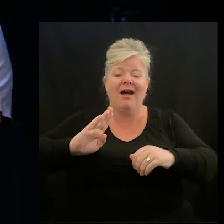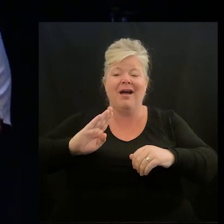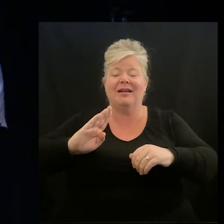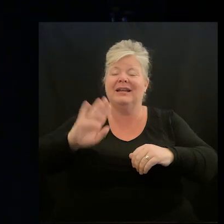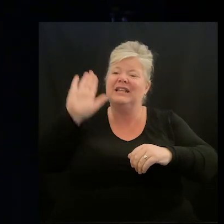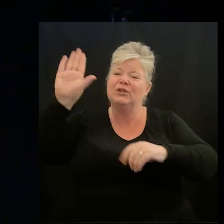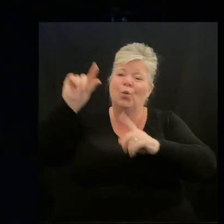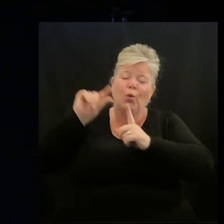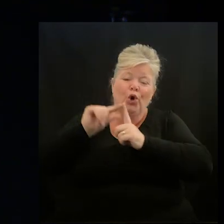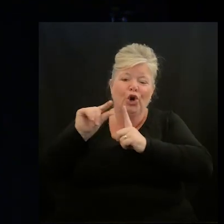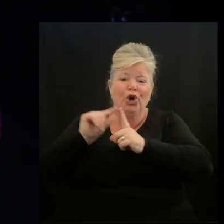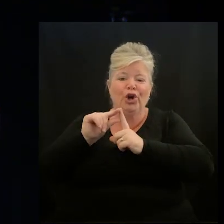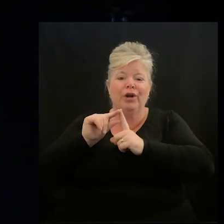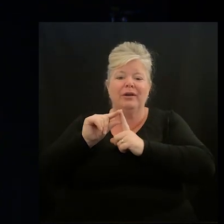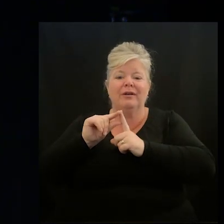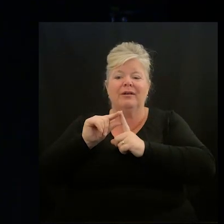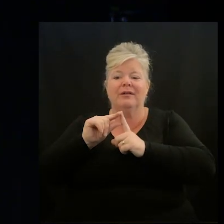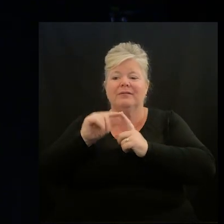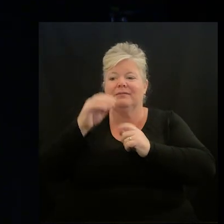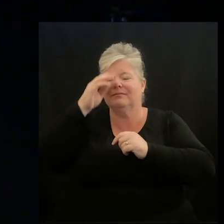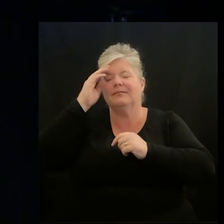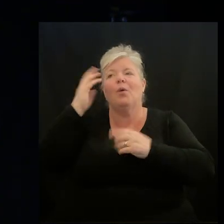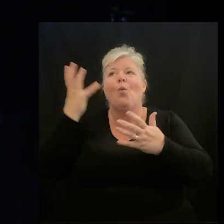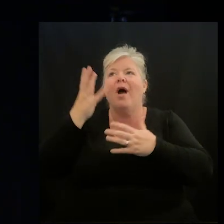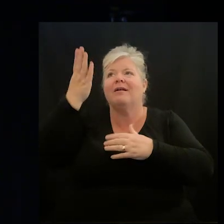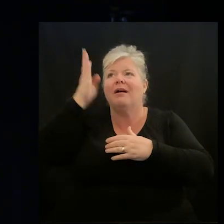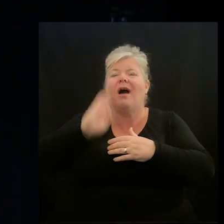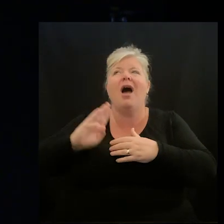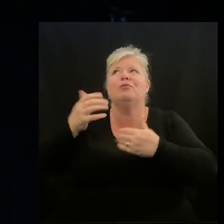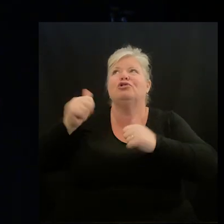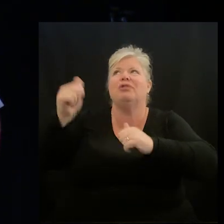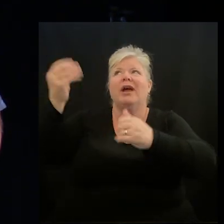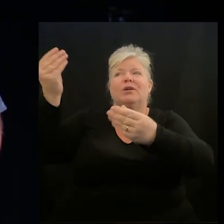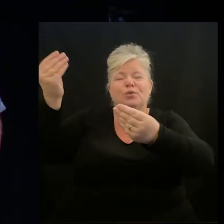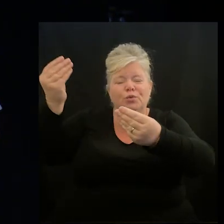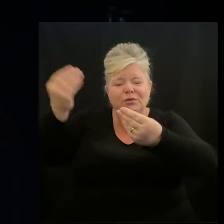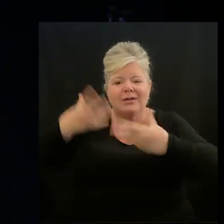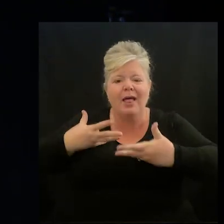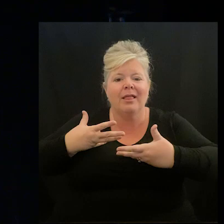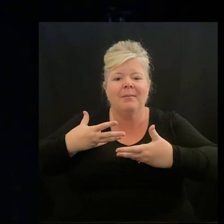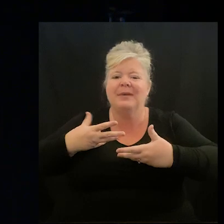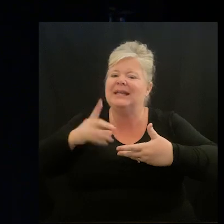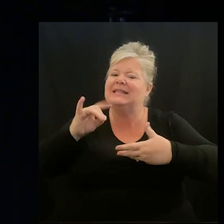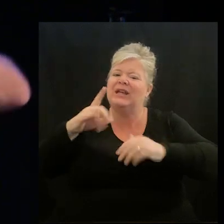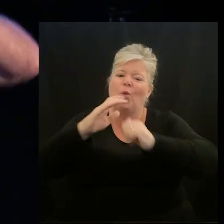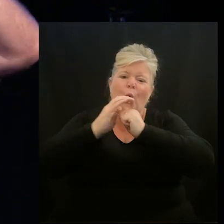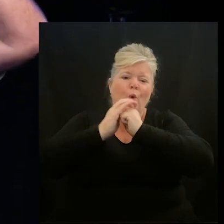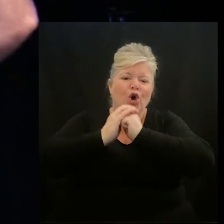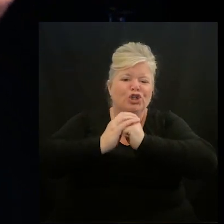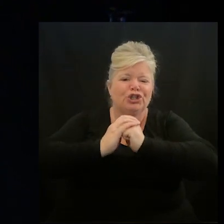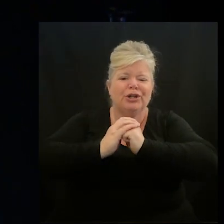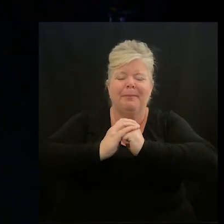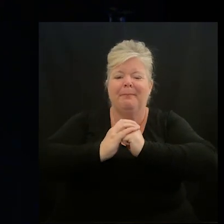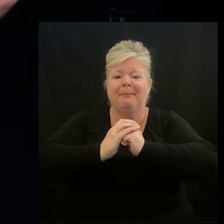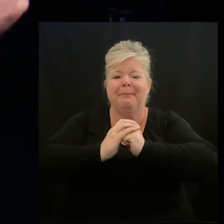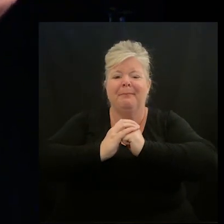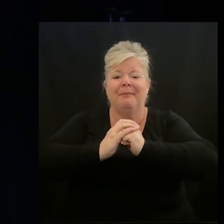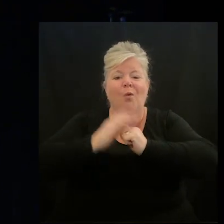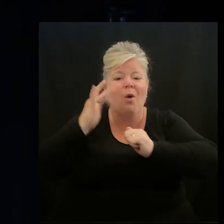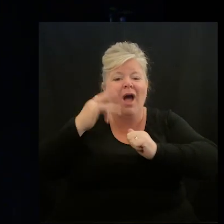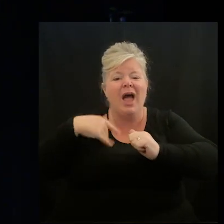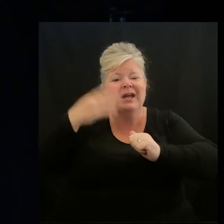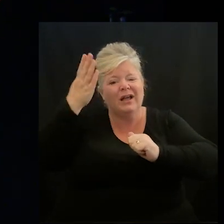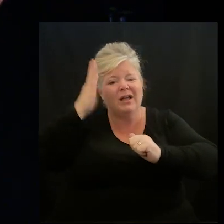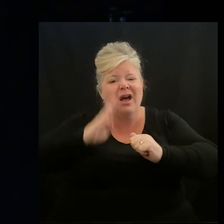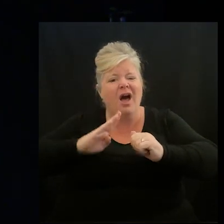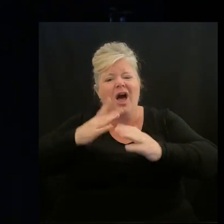leaned into God's word and what God was saying in the middle of that. He leaned into worship by placing God in the